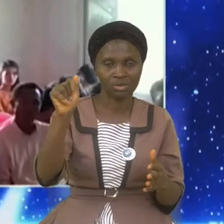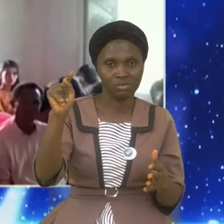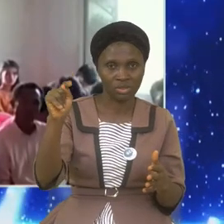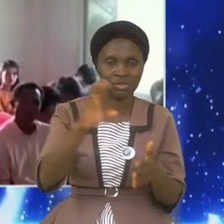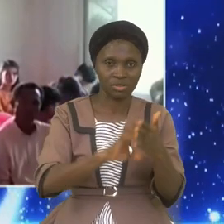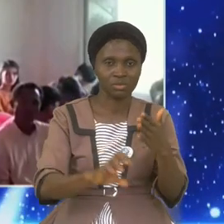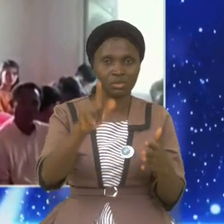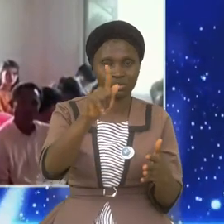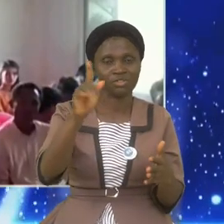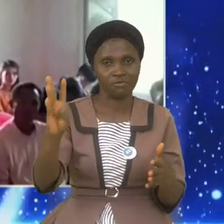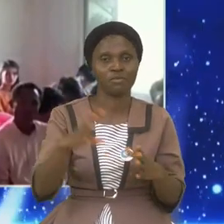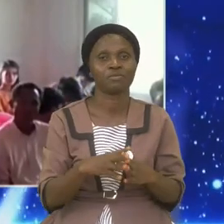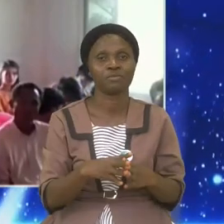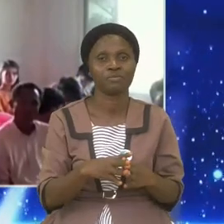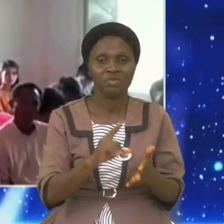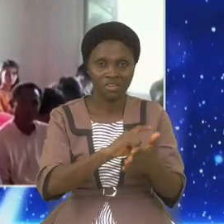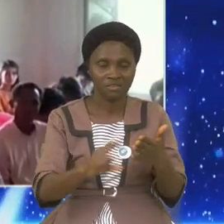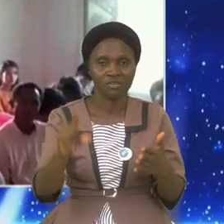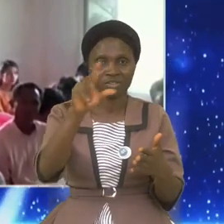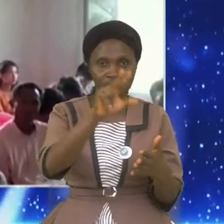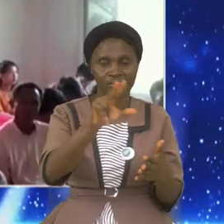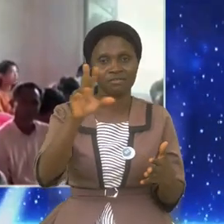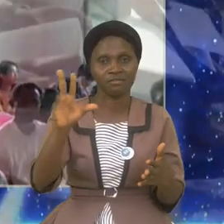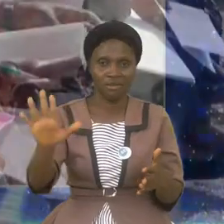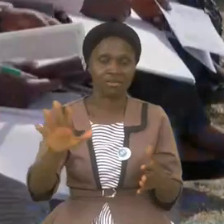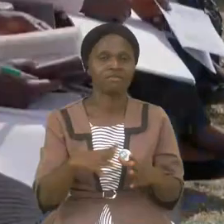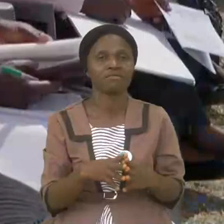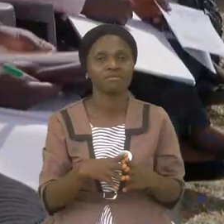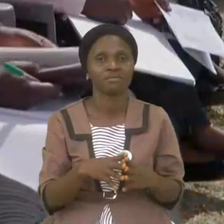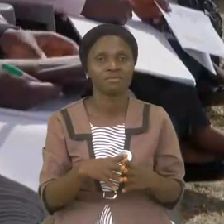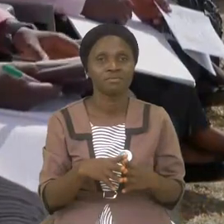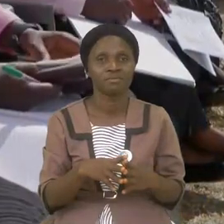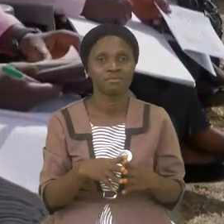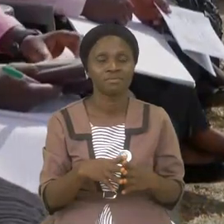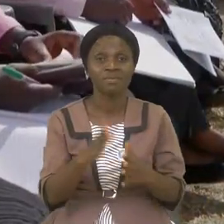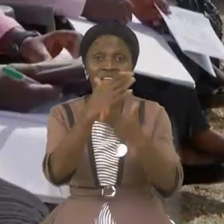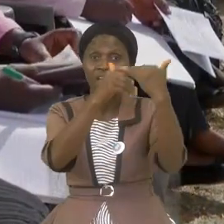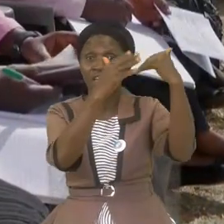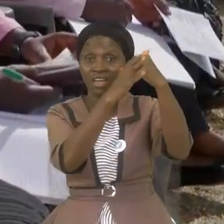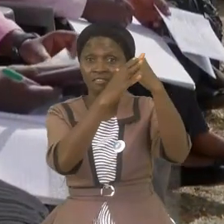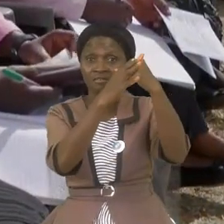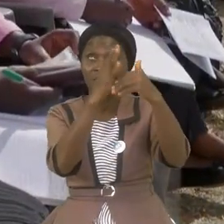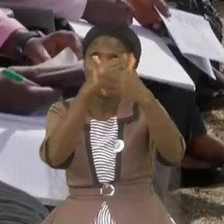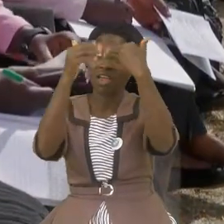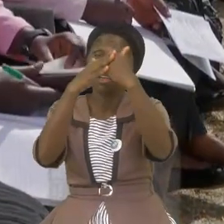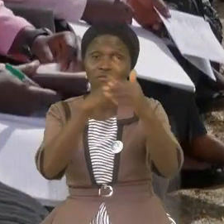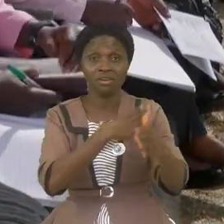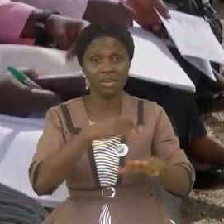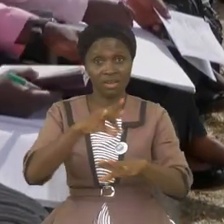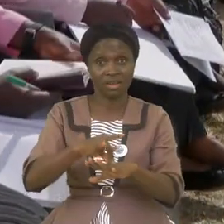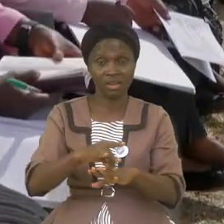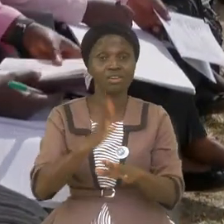verse 35. Matthew chapter 24, verse 35. Heaven and earth